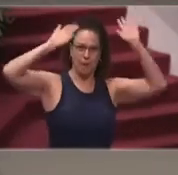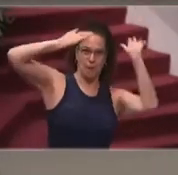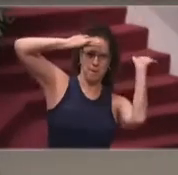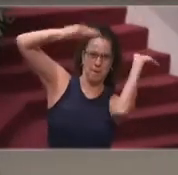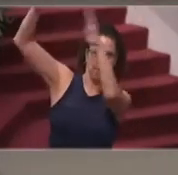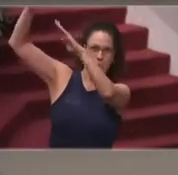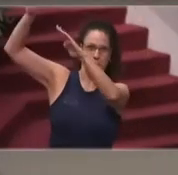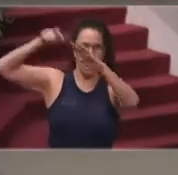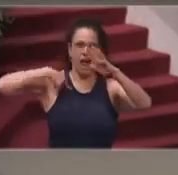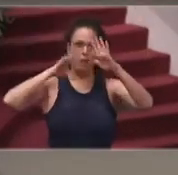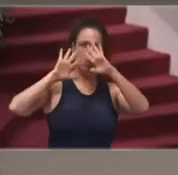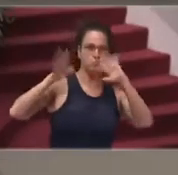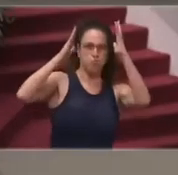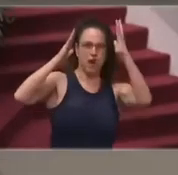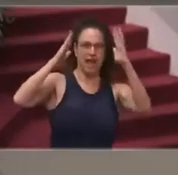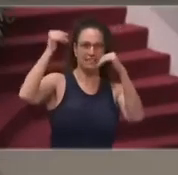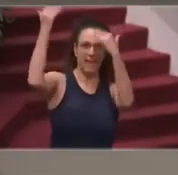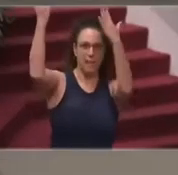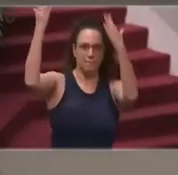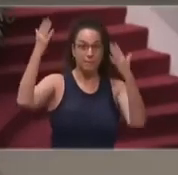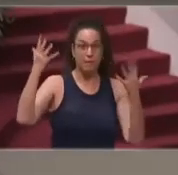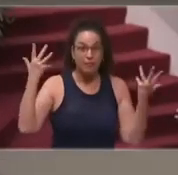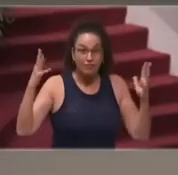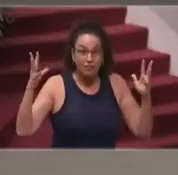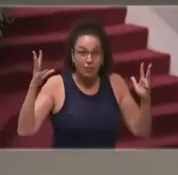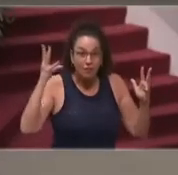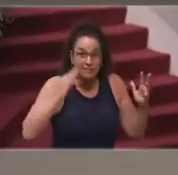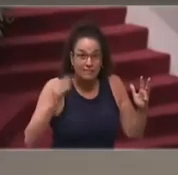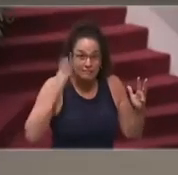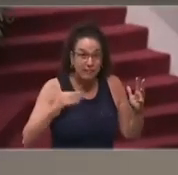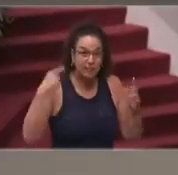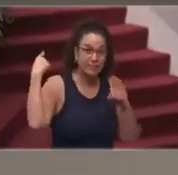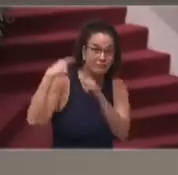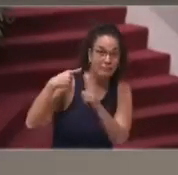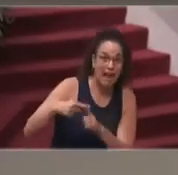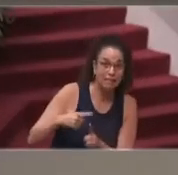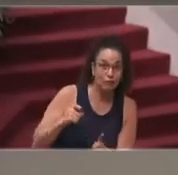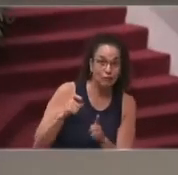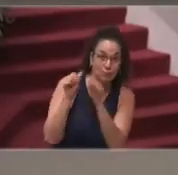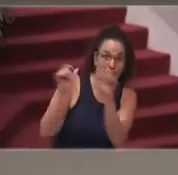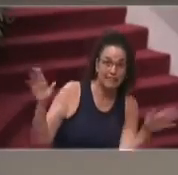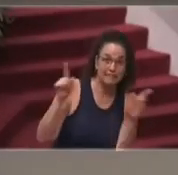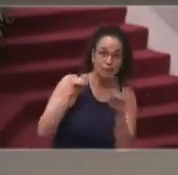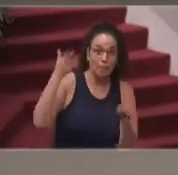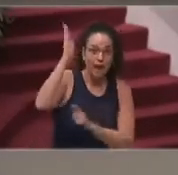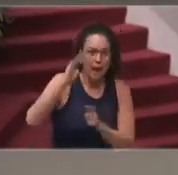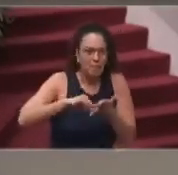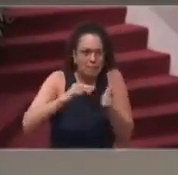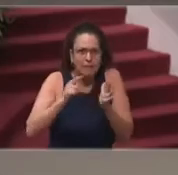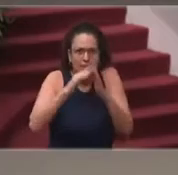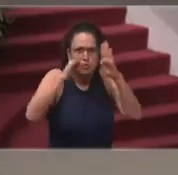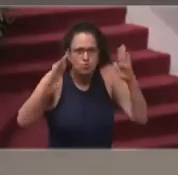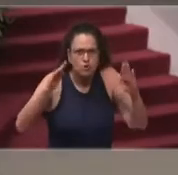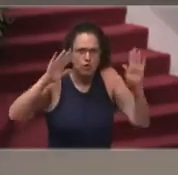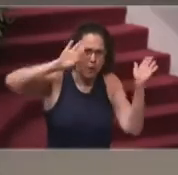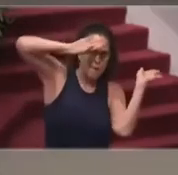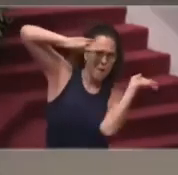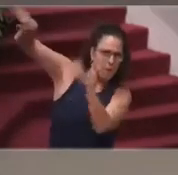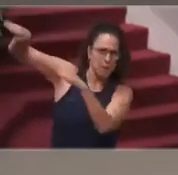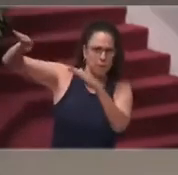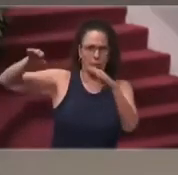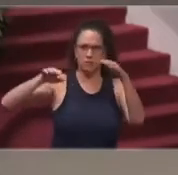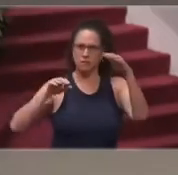and honor. If you've ever been delivered by him, you ought to raise the roof and give him the praise. If you've ever